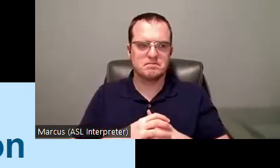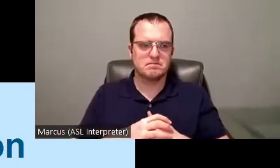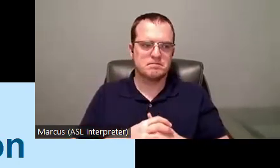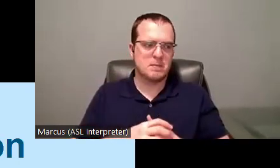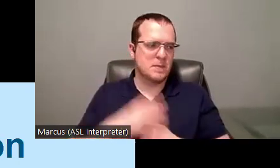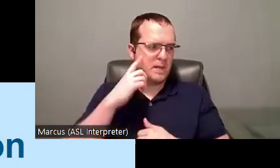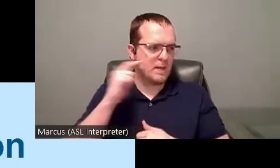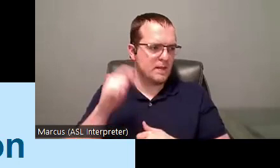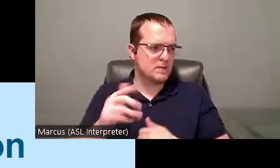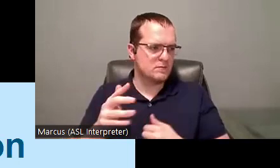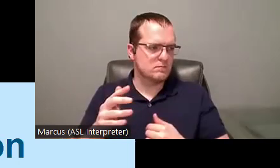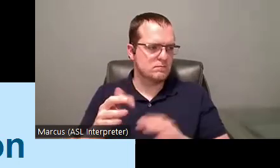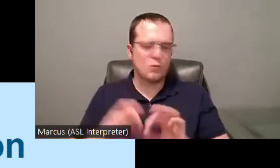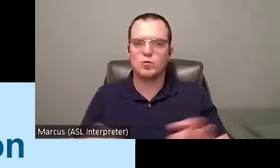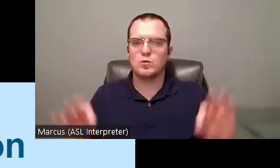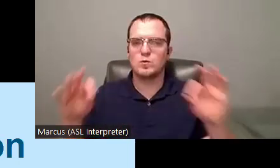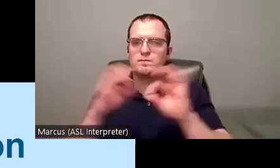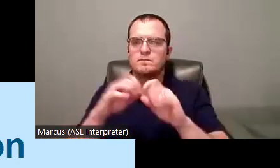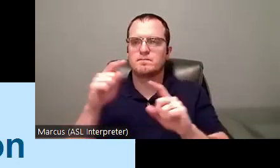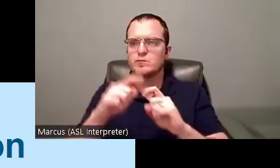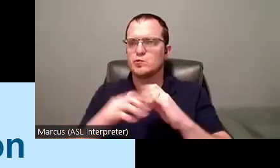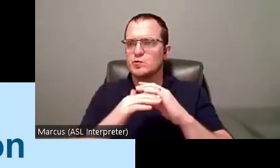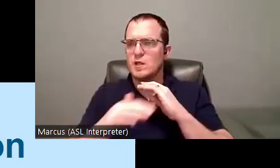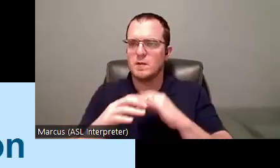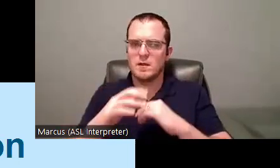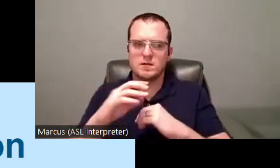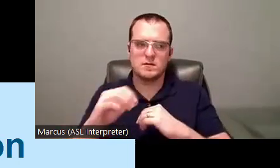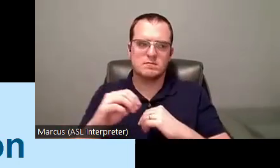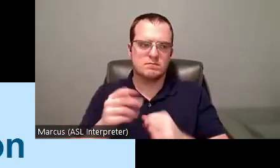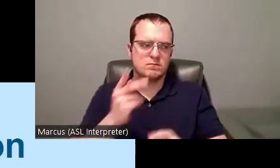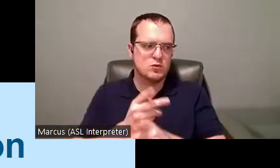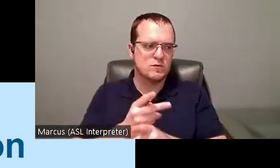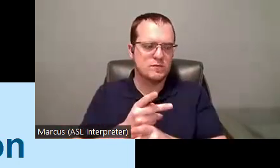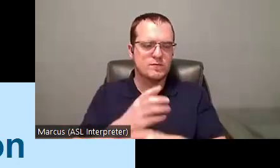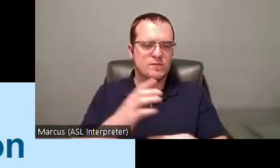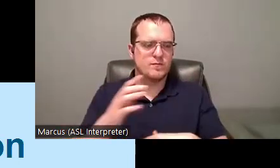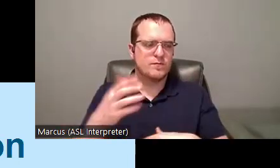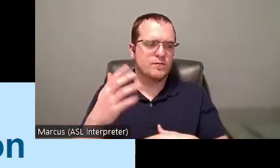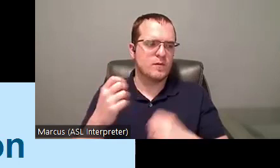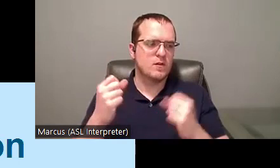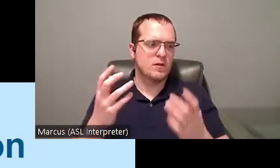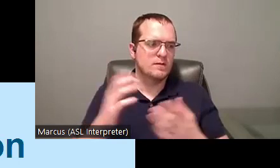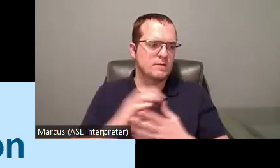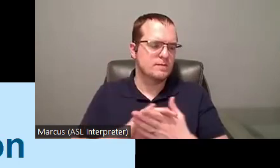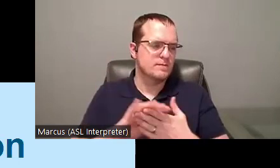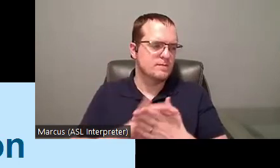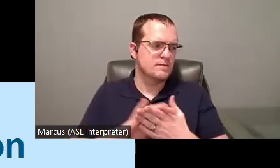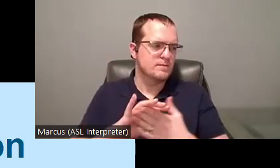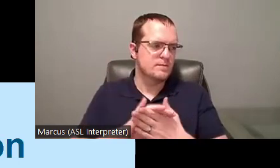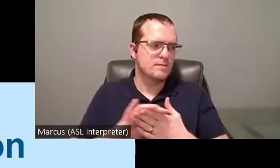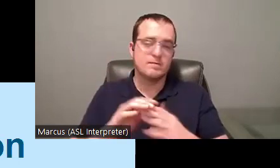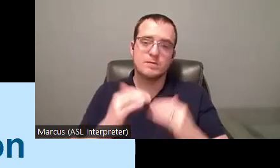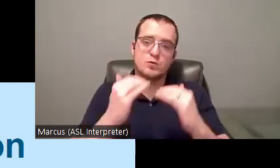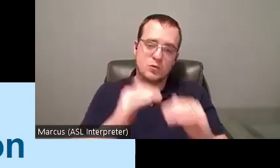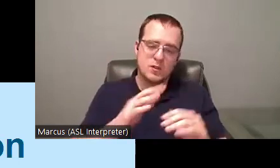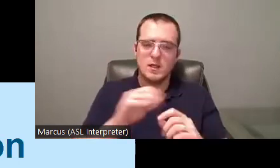be critically important towards stabilizing and preserving a lot of the both deed restricted and naturally